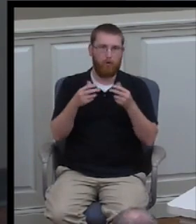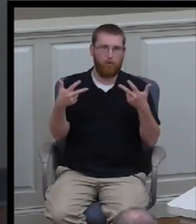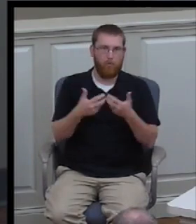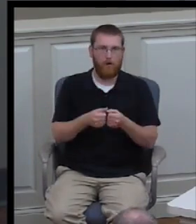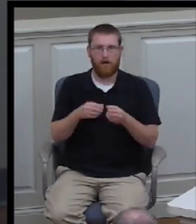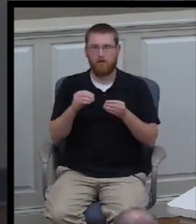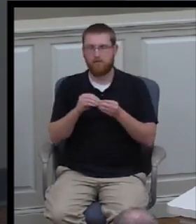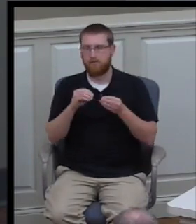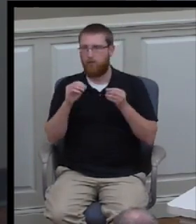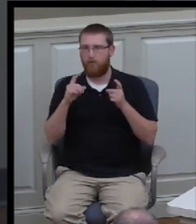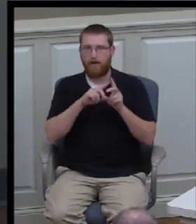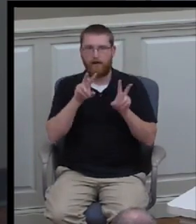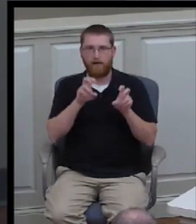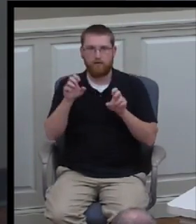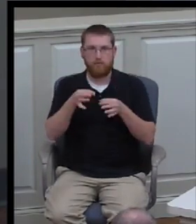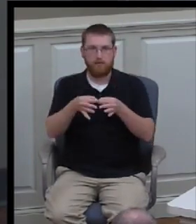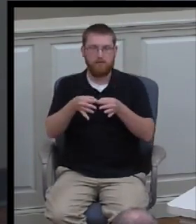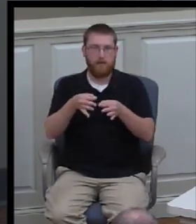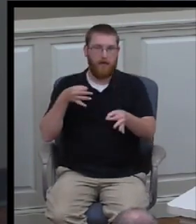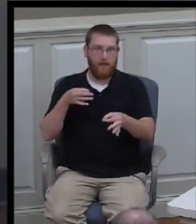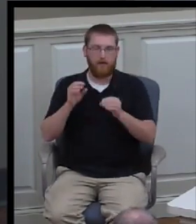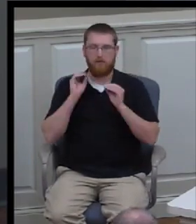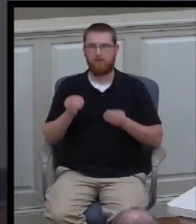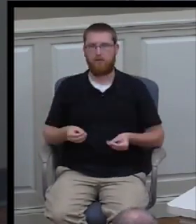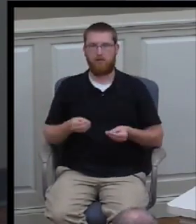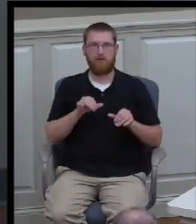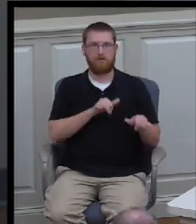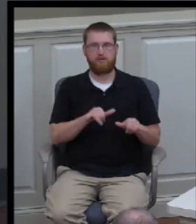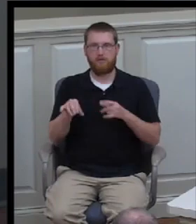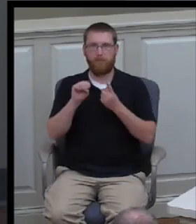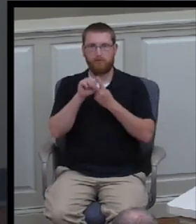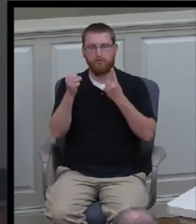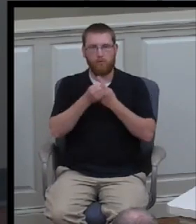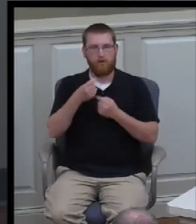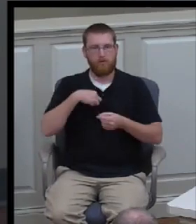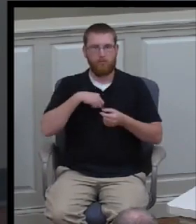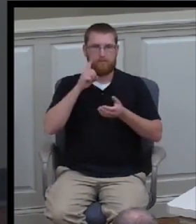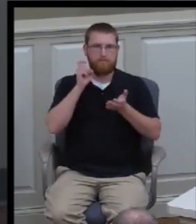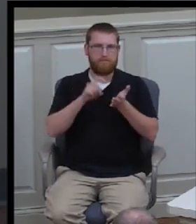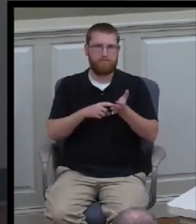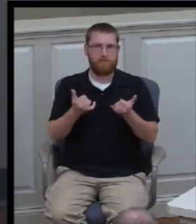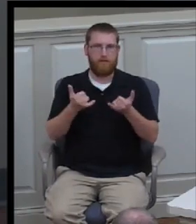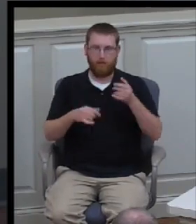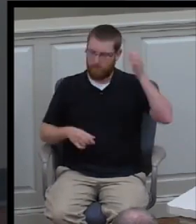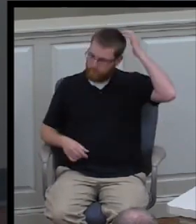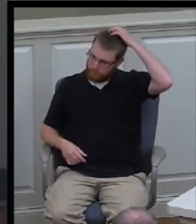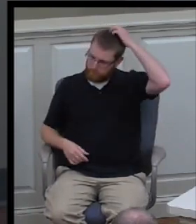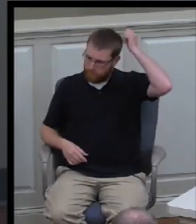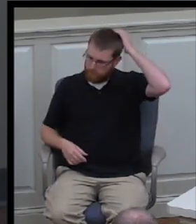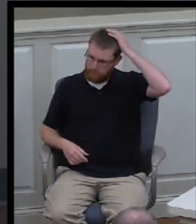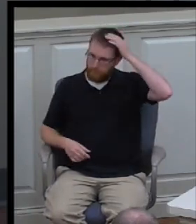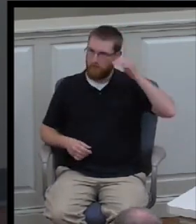or more problems, or more delay, that it'd be a similar situation that we see now.